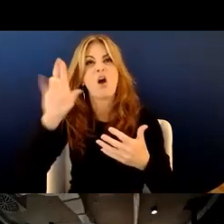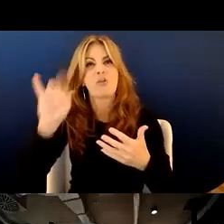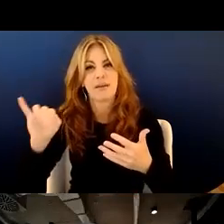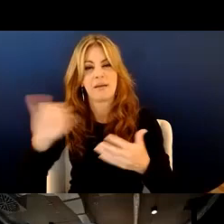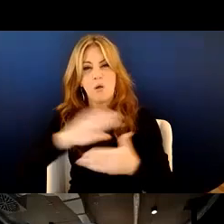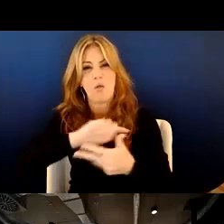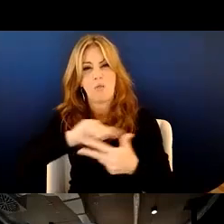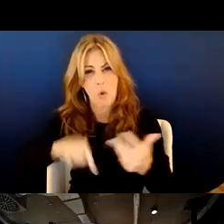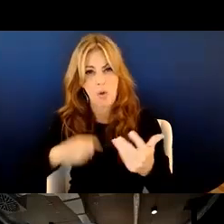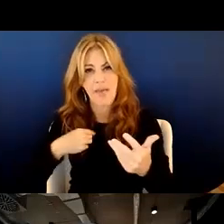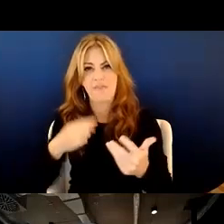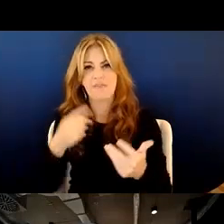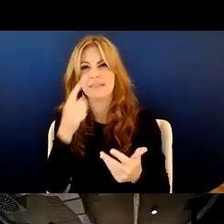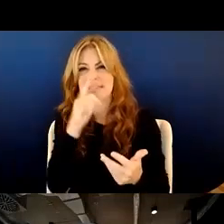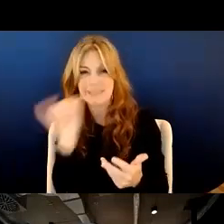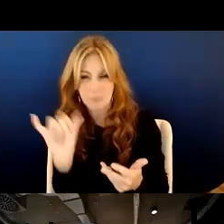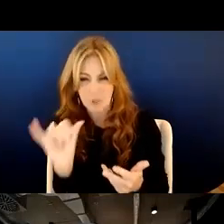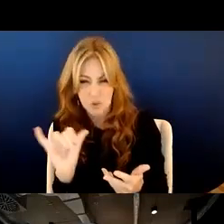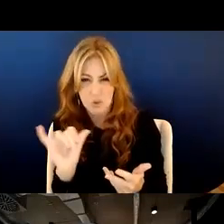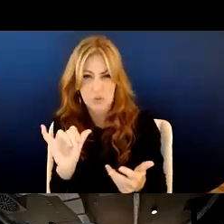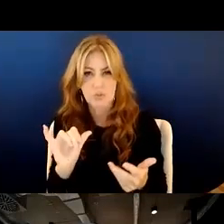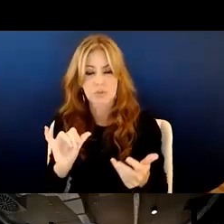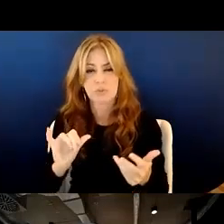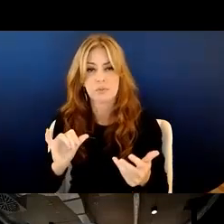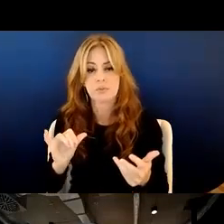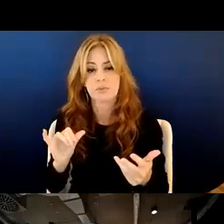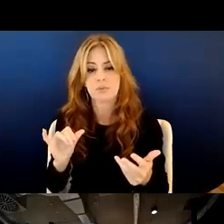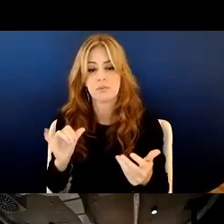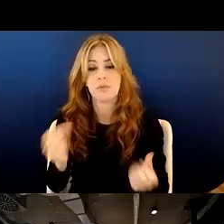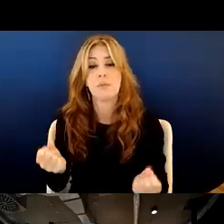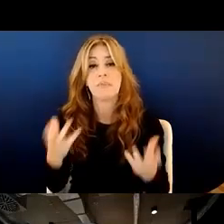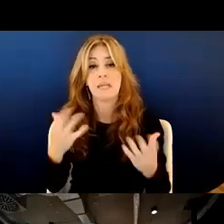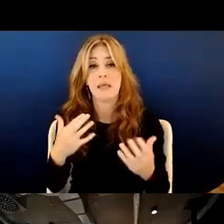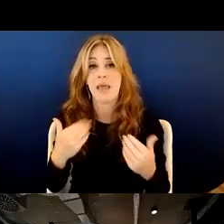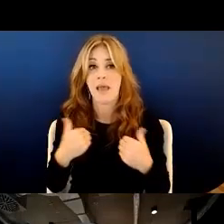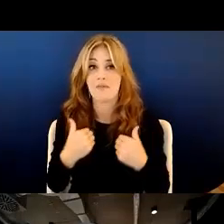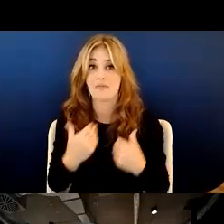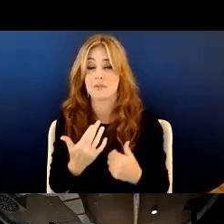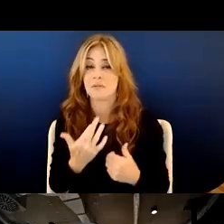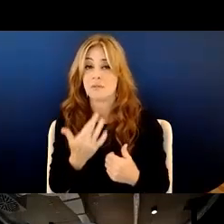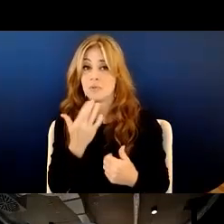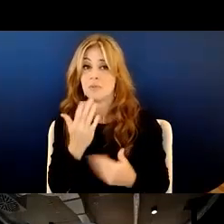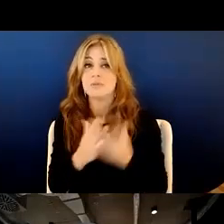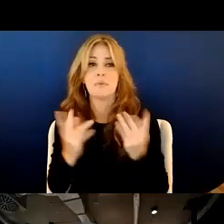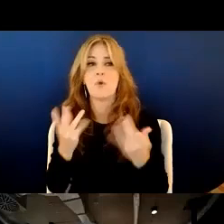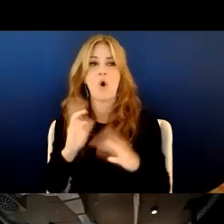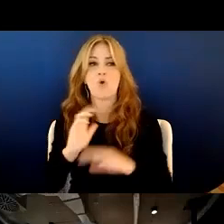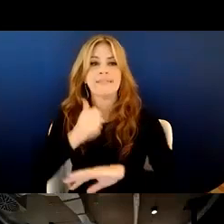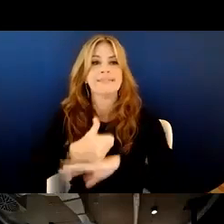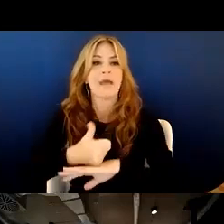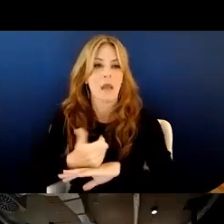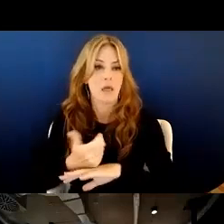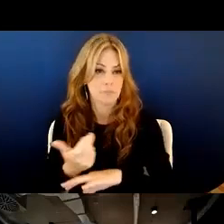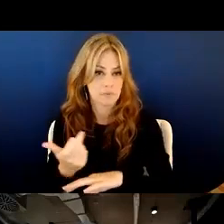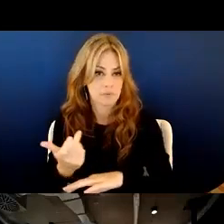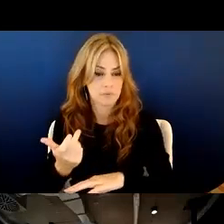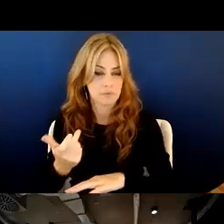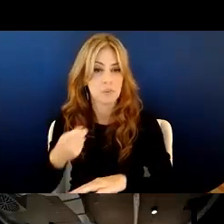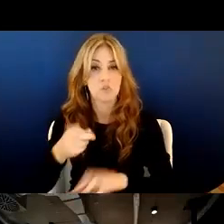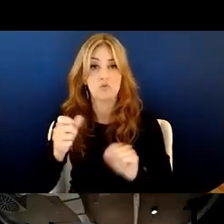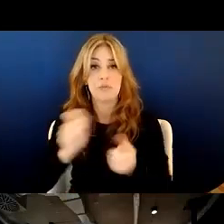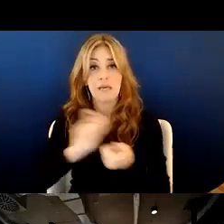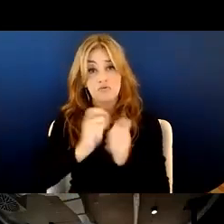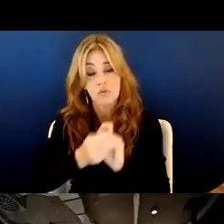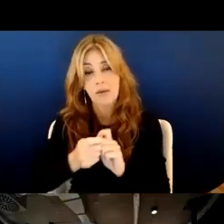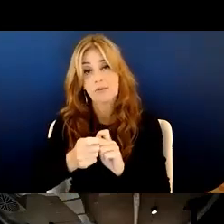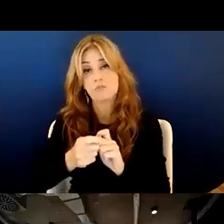Under preferences, and many people have this already set up, you can change the